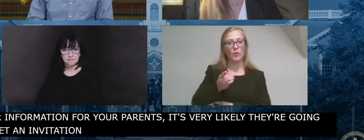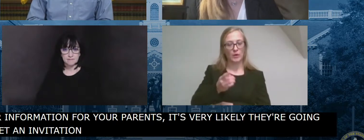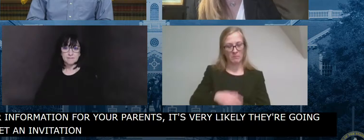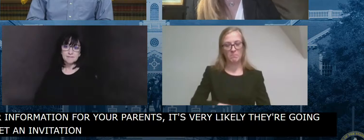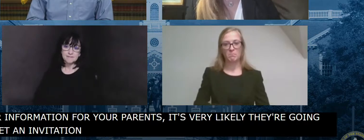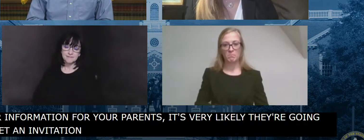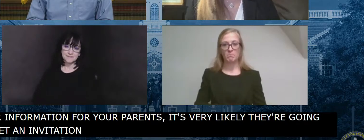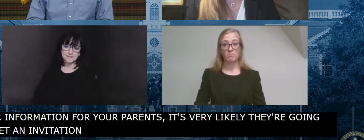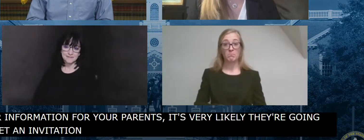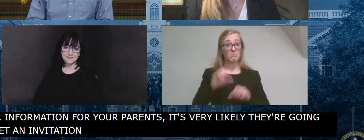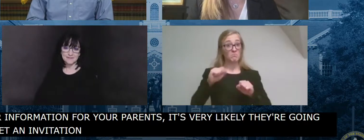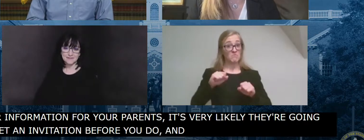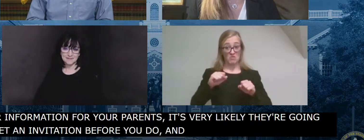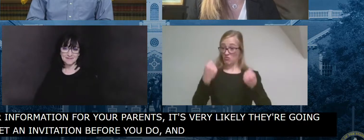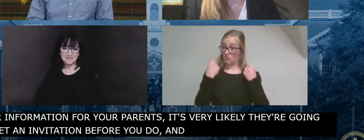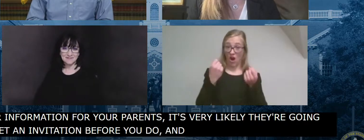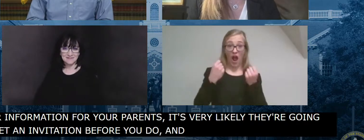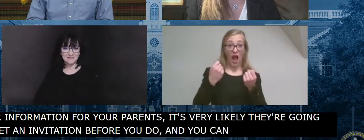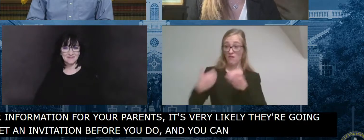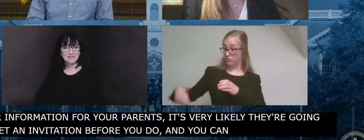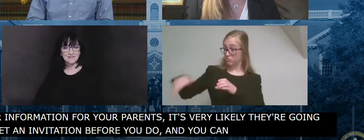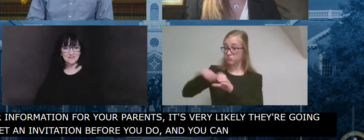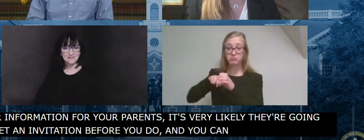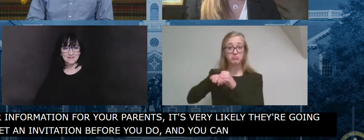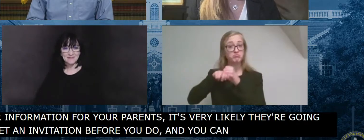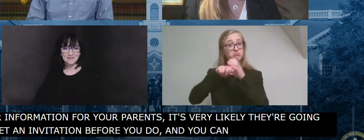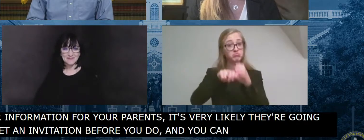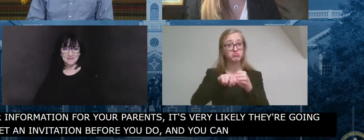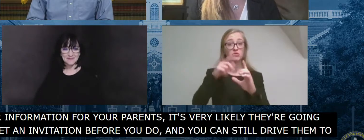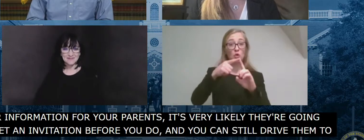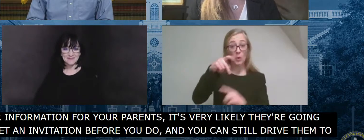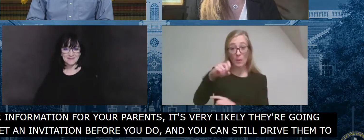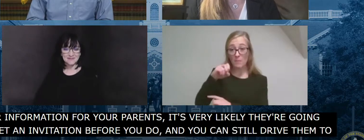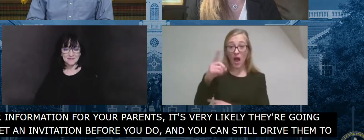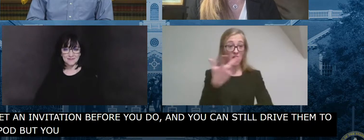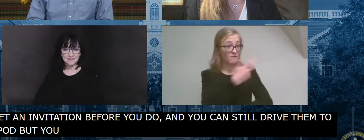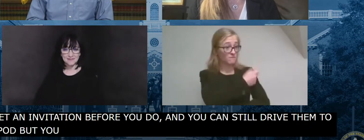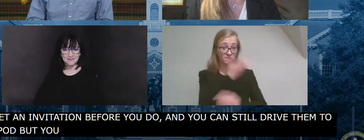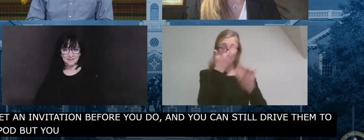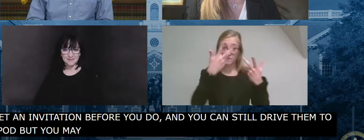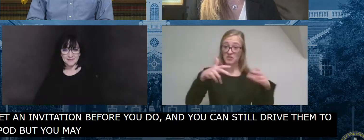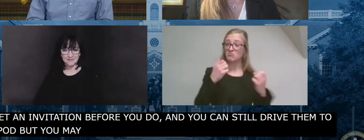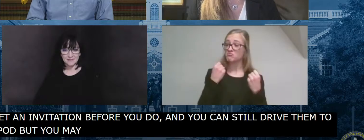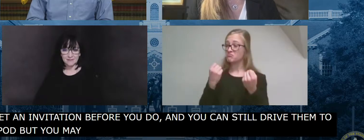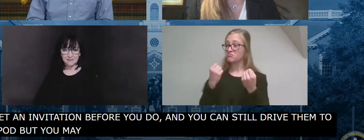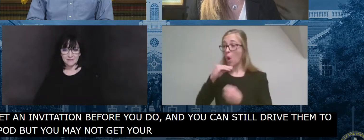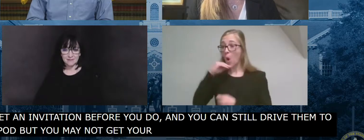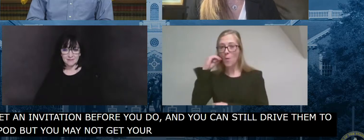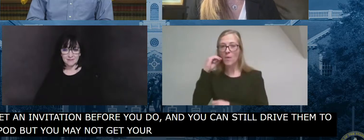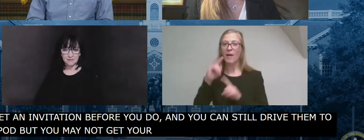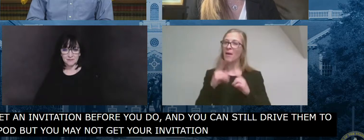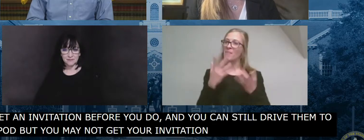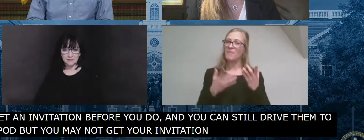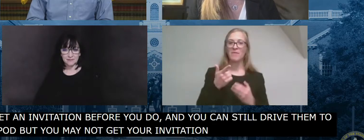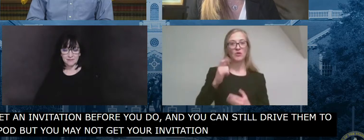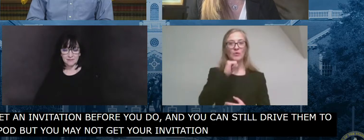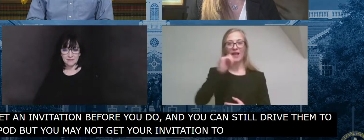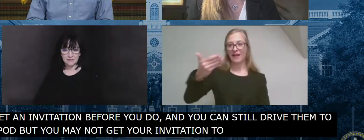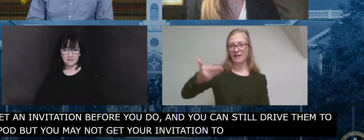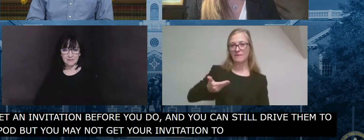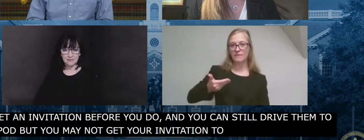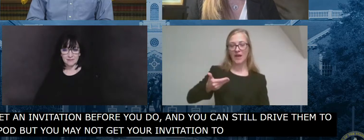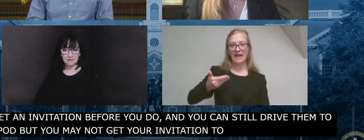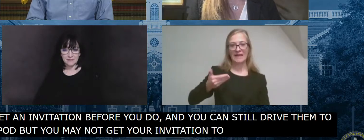you can still drive them to the pod, but you may not get your invitation to get vaccinated at